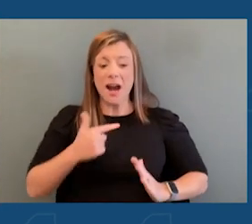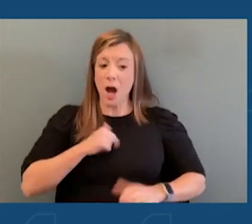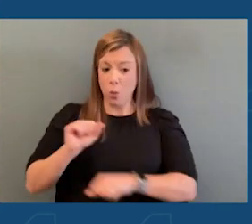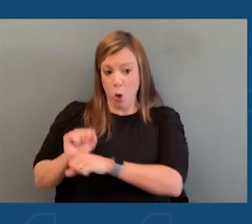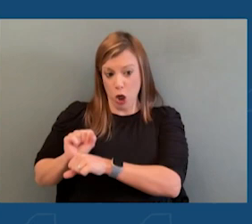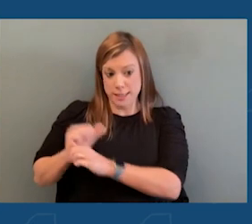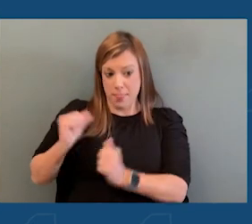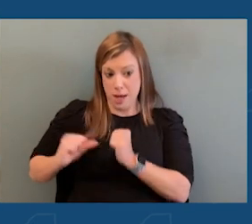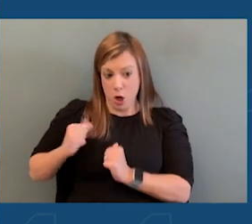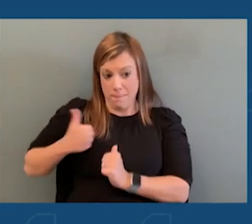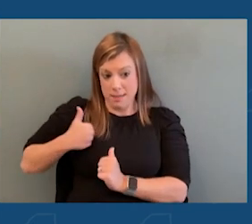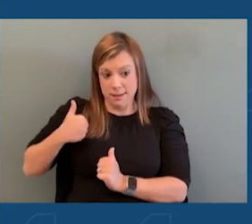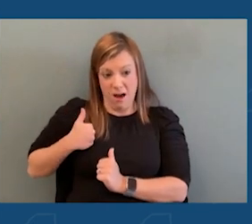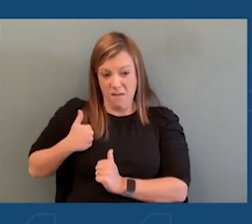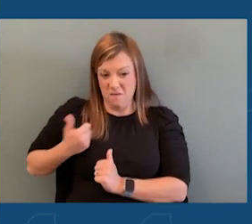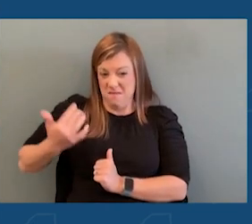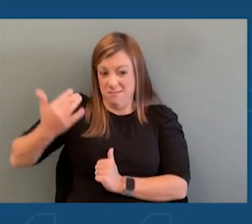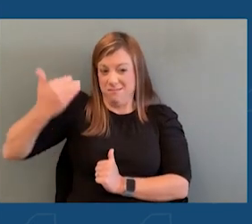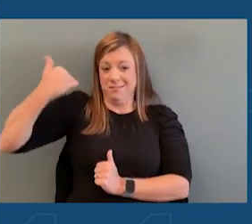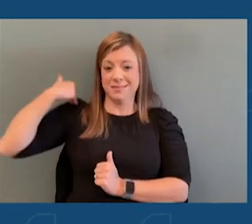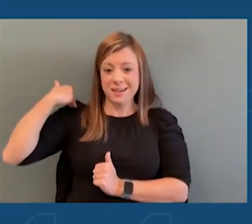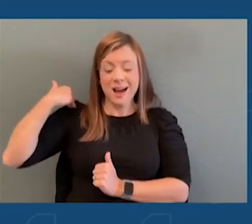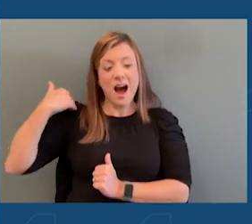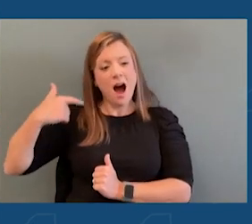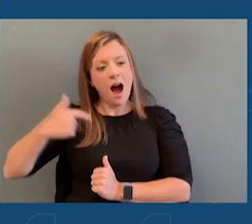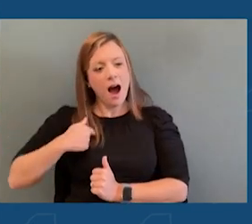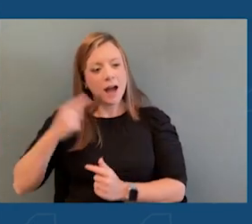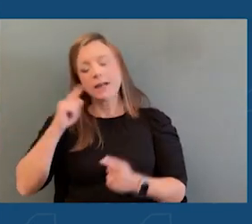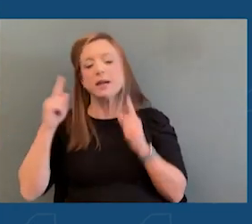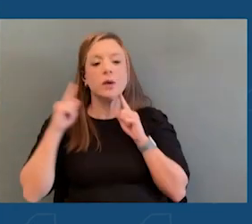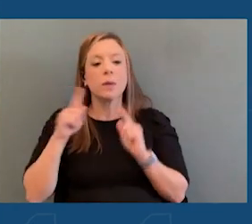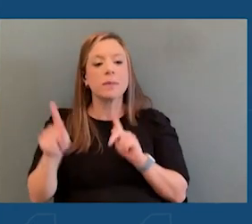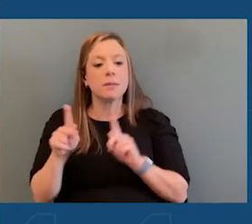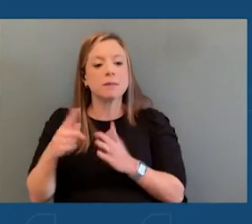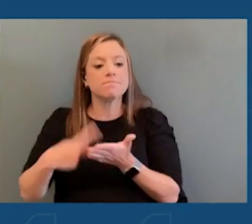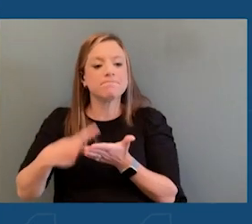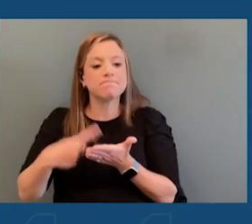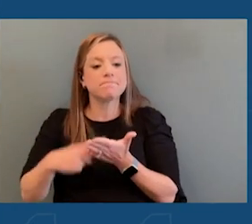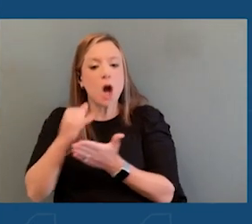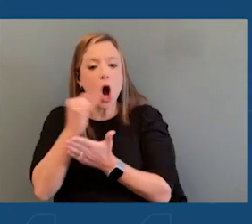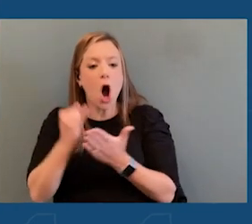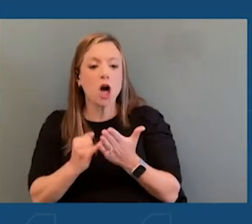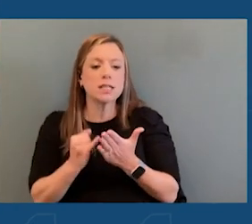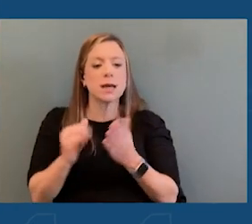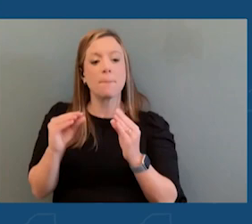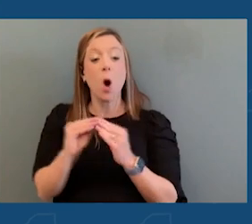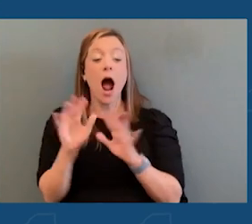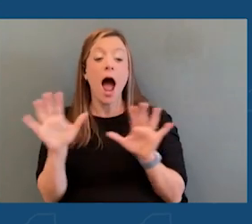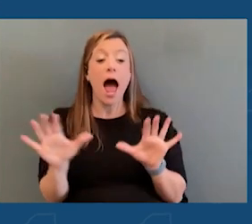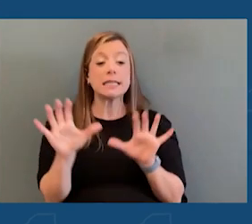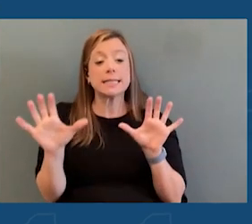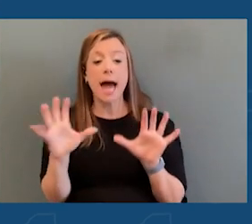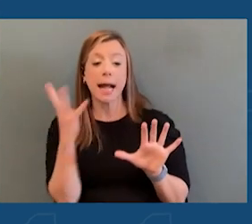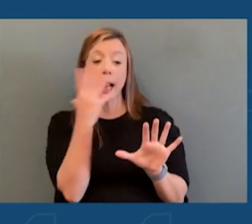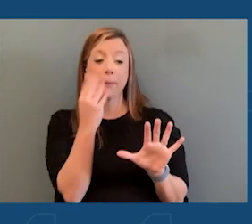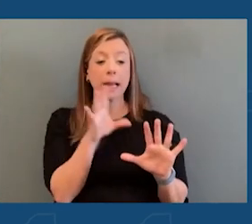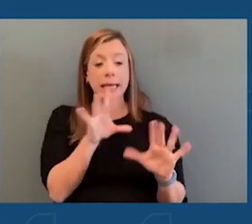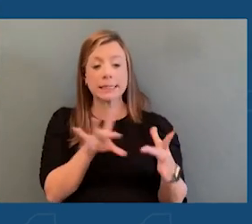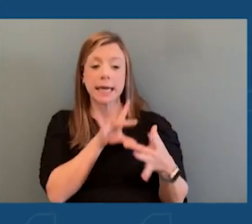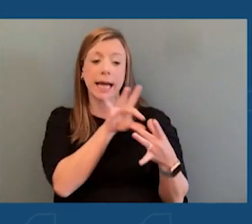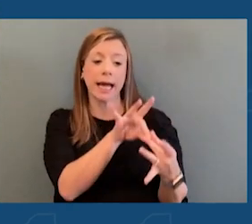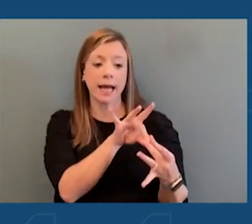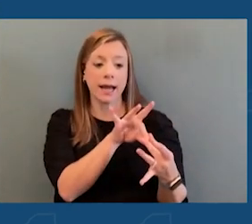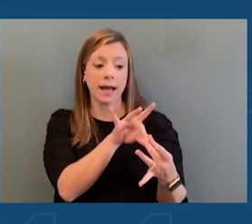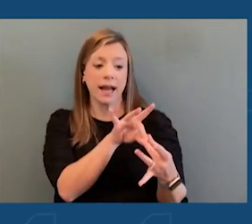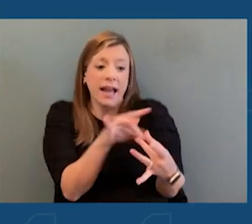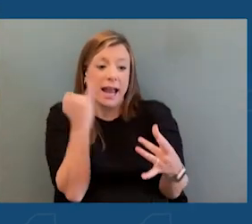sometimes we often hear people talk about the arts in terms of something that is aesthetically pleasing if we could do it, but not super important if we can't.